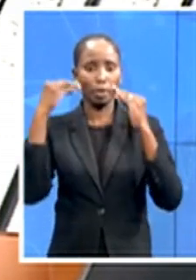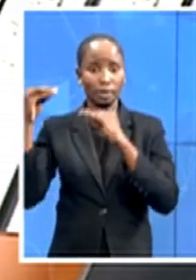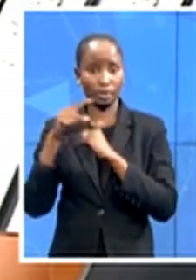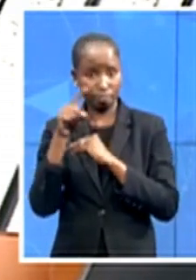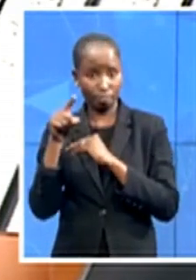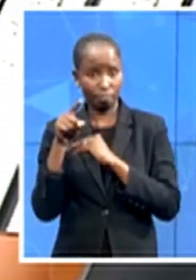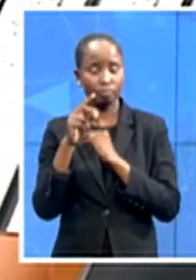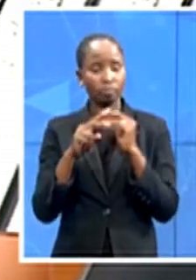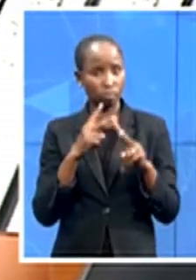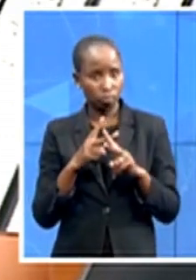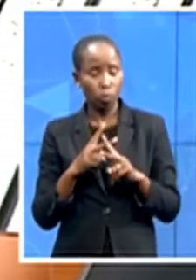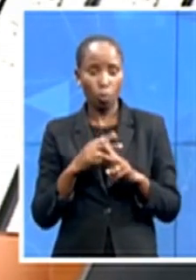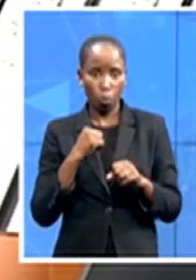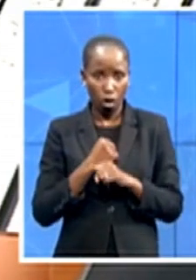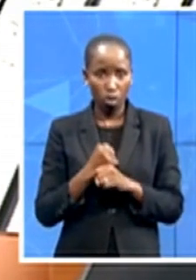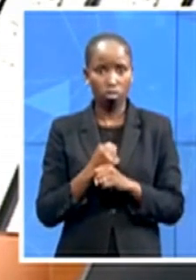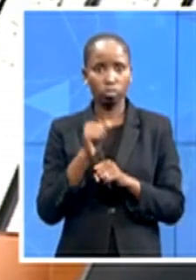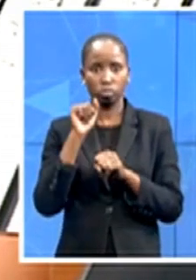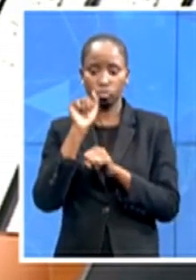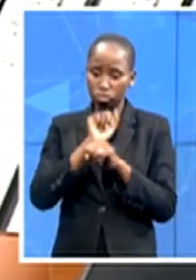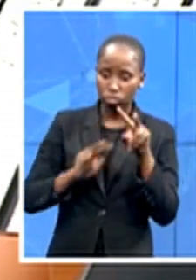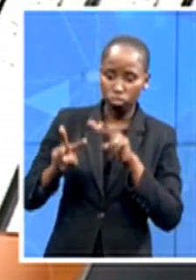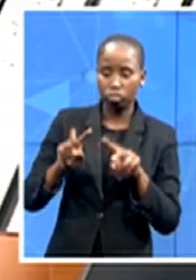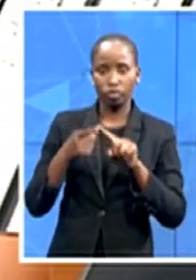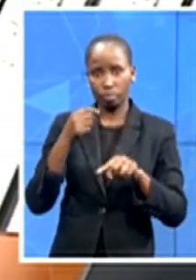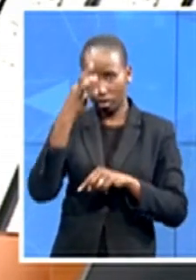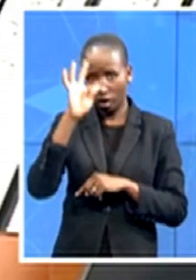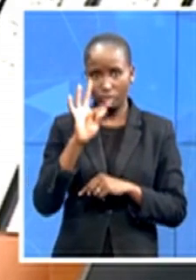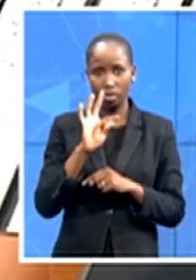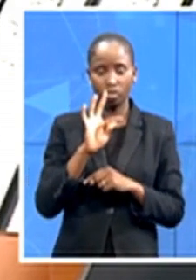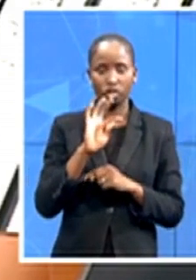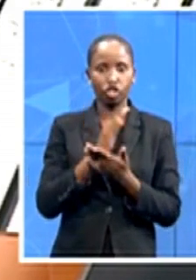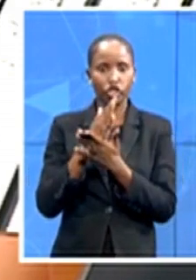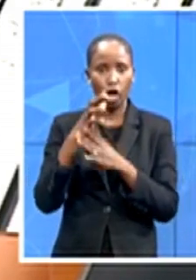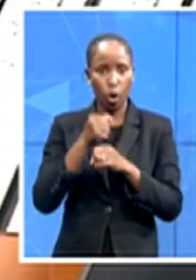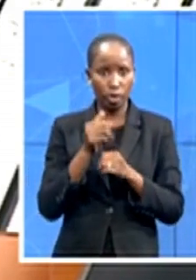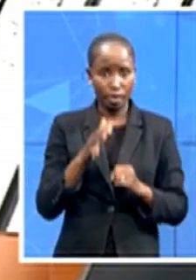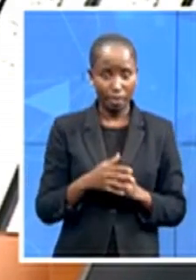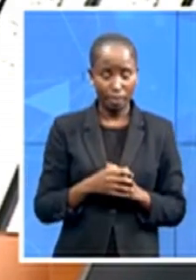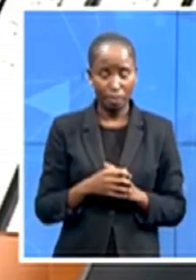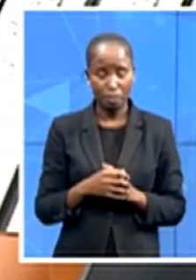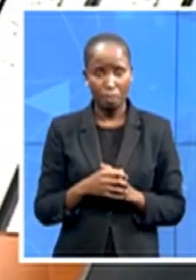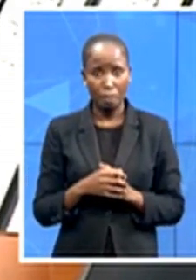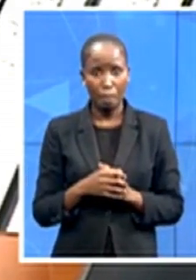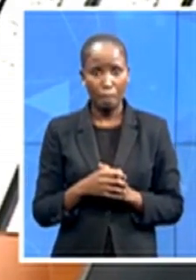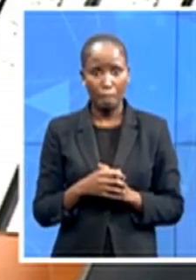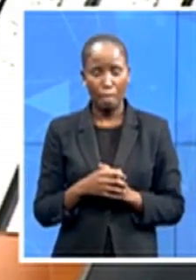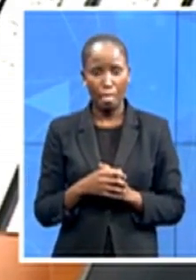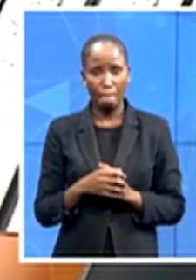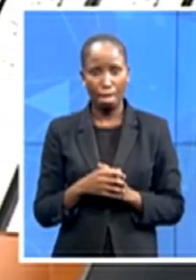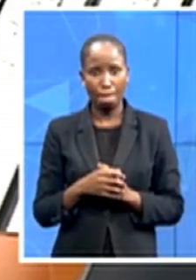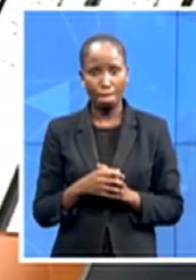by government as shareholders, a shareholder rather, and making necessary policy decisions to